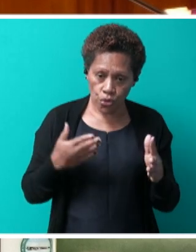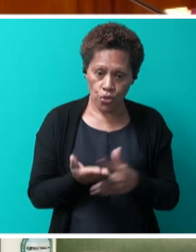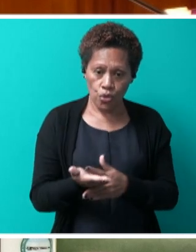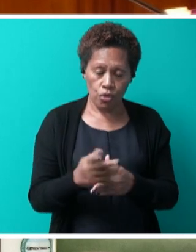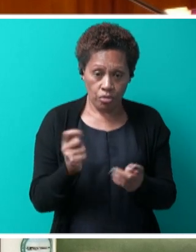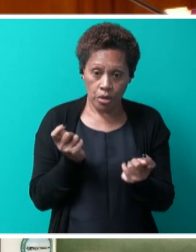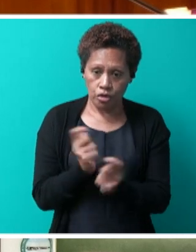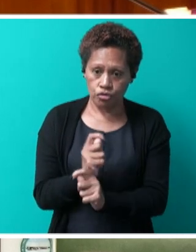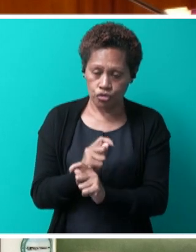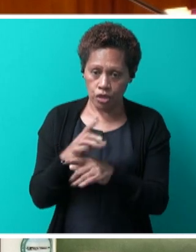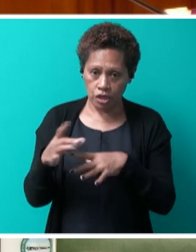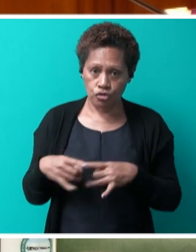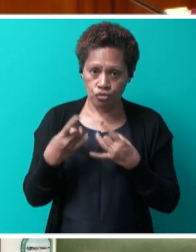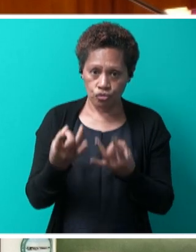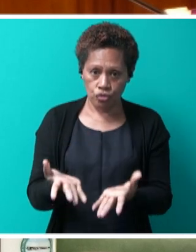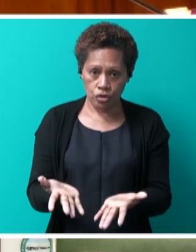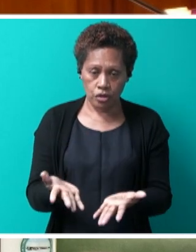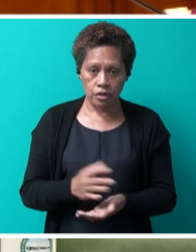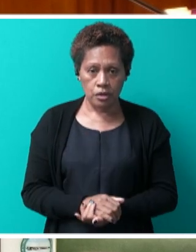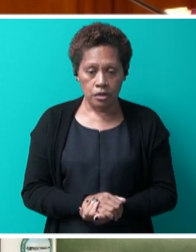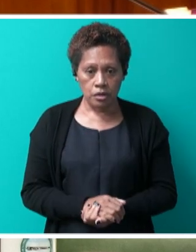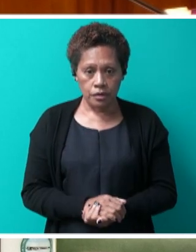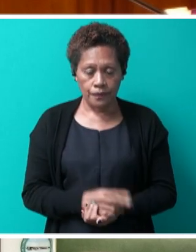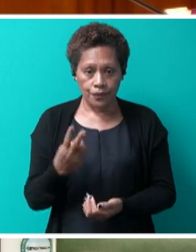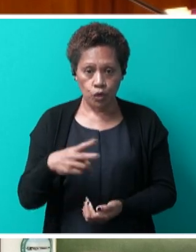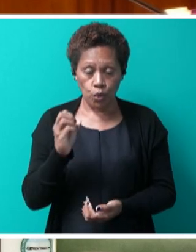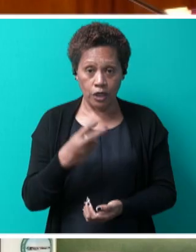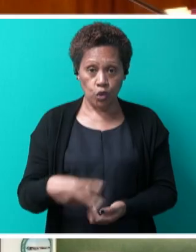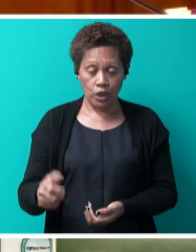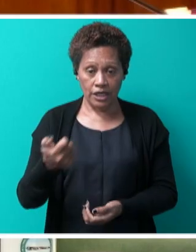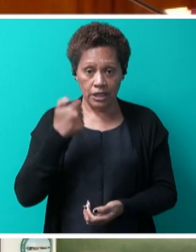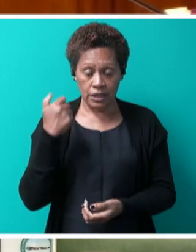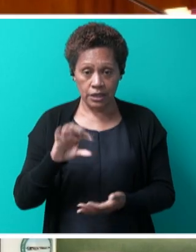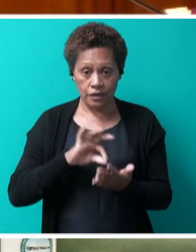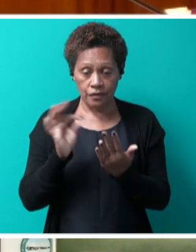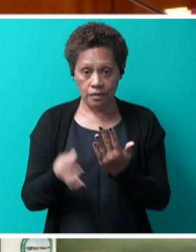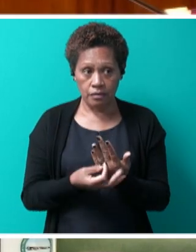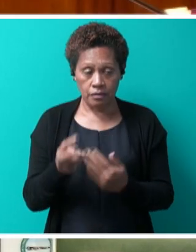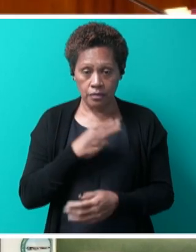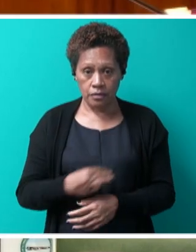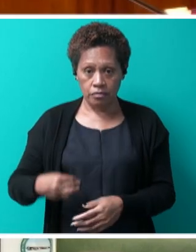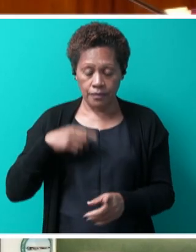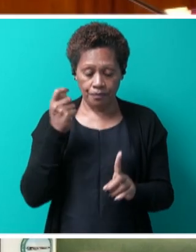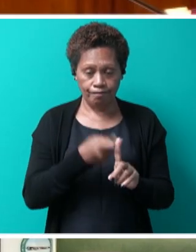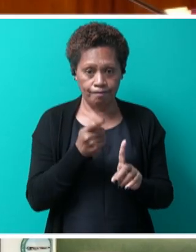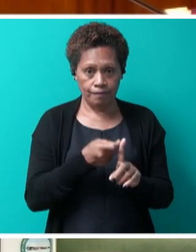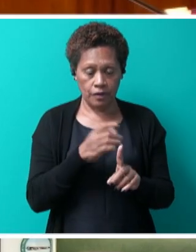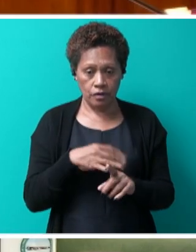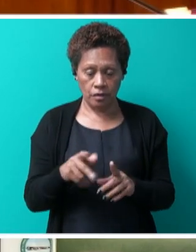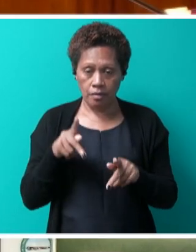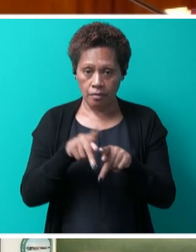delivery. Between February and April 2026, the Ministry carried out a series of targeted outreach programs in